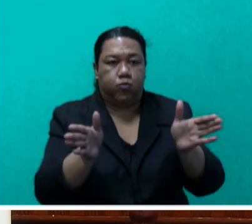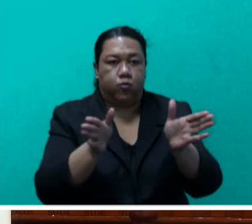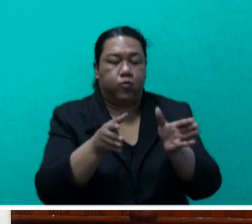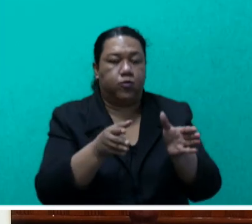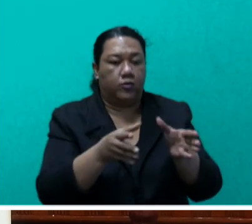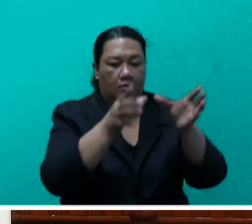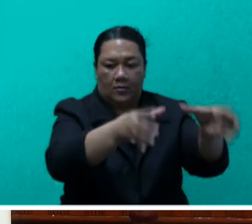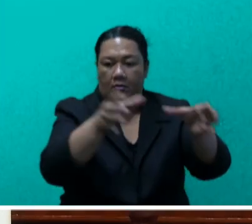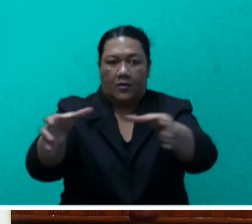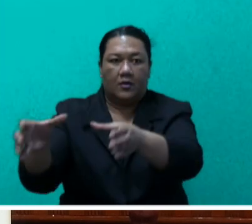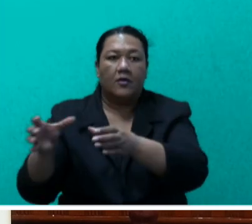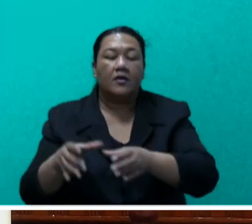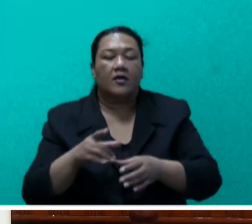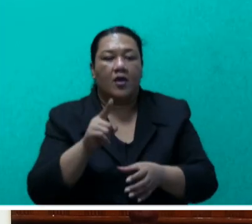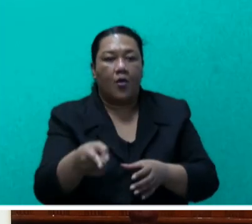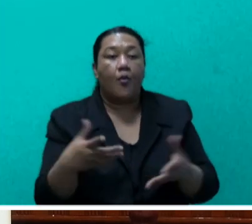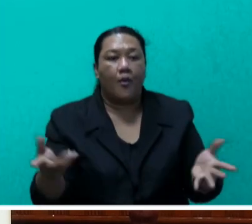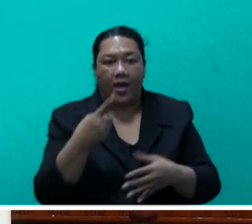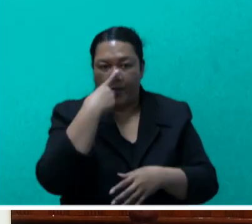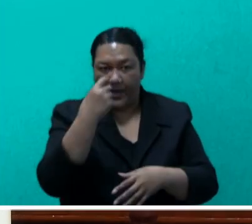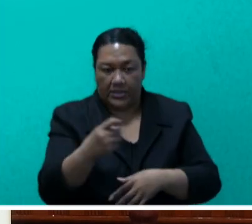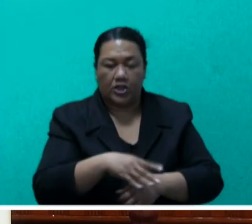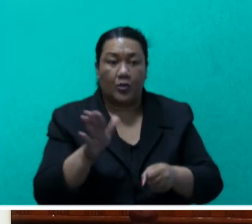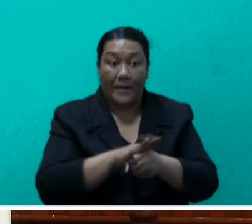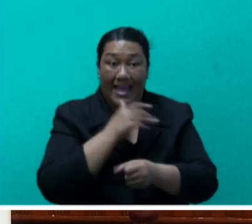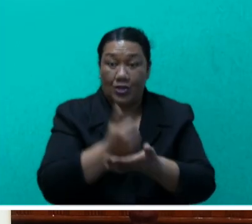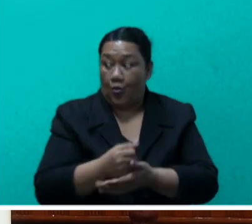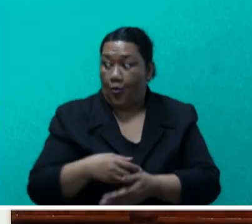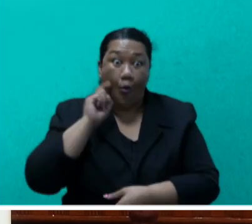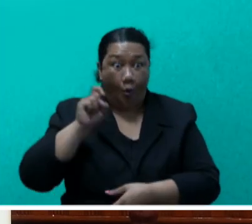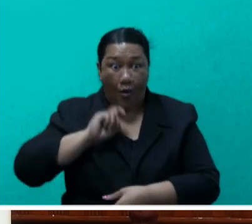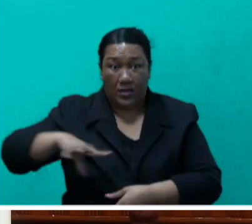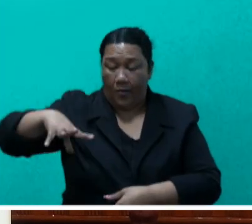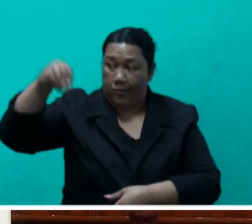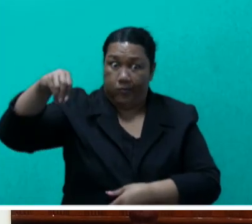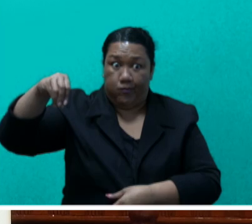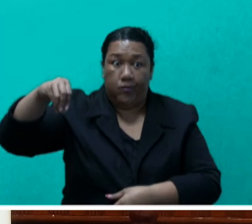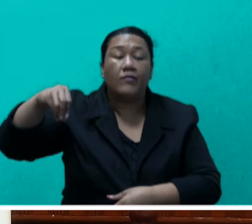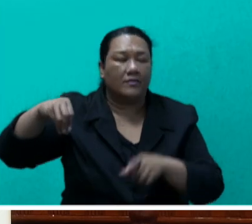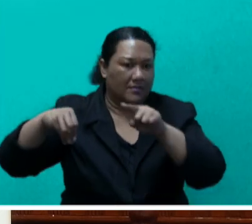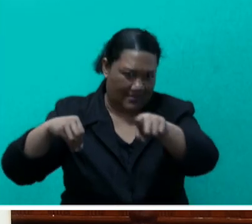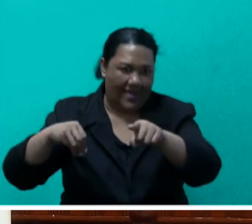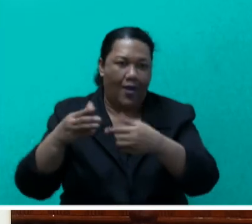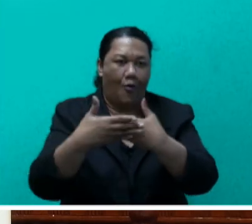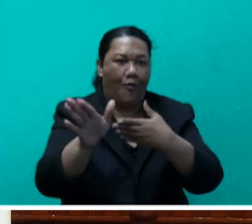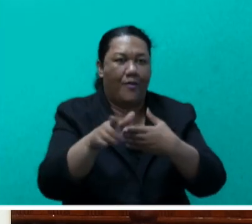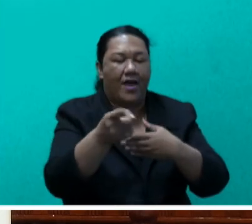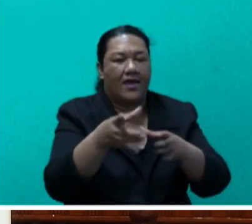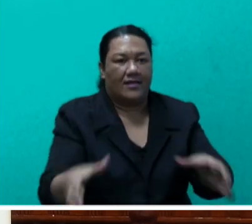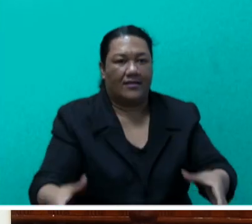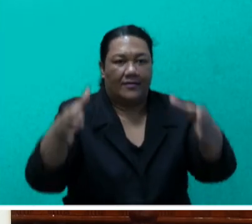at the museum will alleviate issues of unplanned water cuts at the museum,